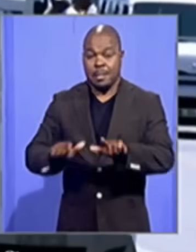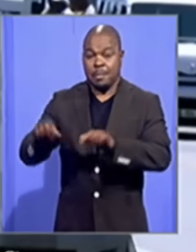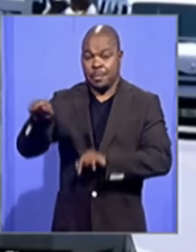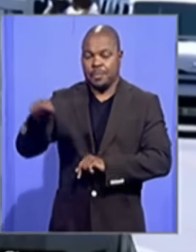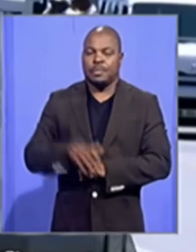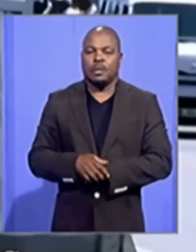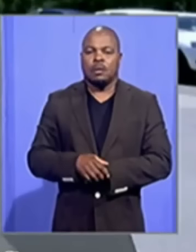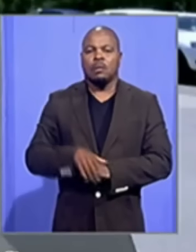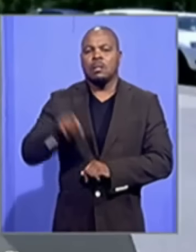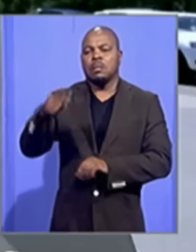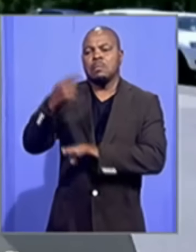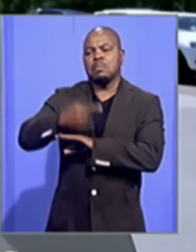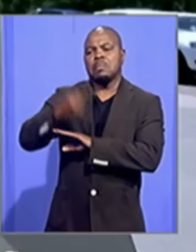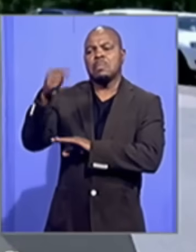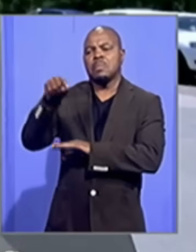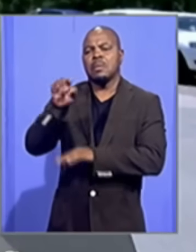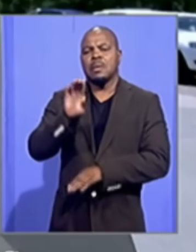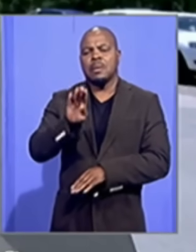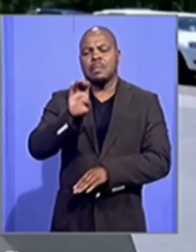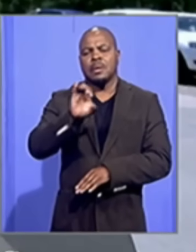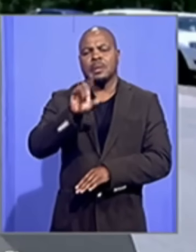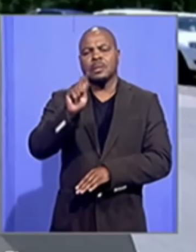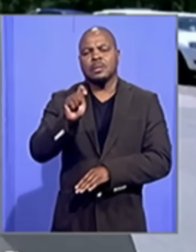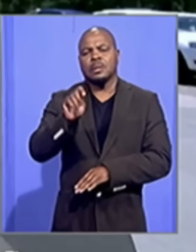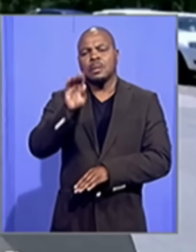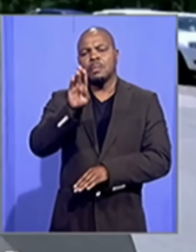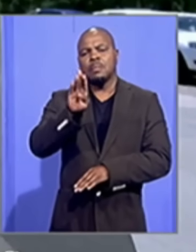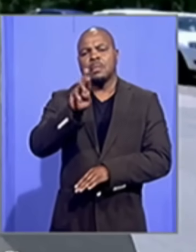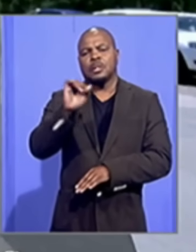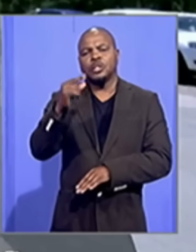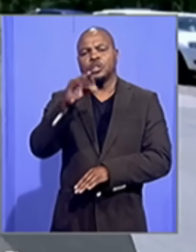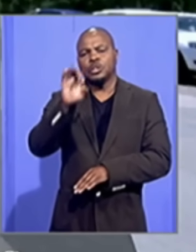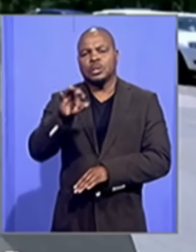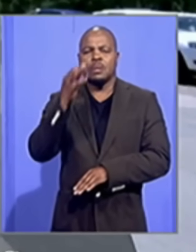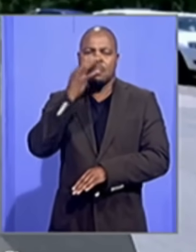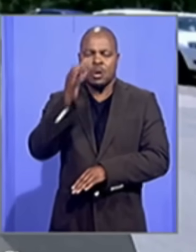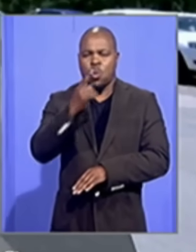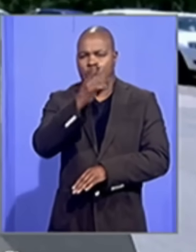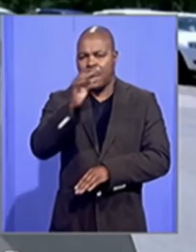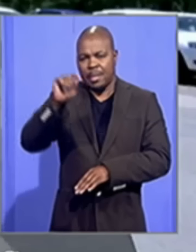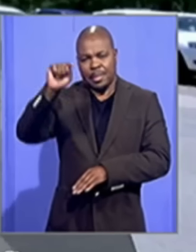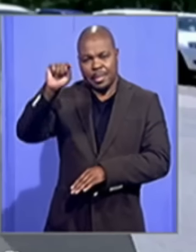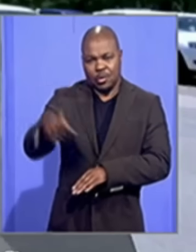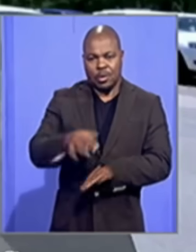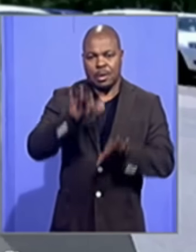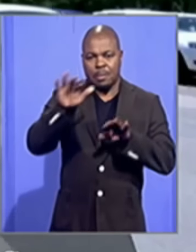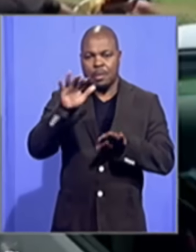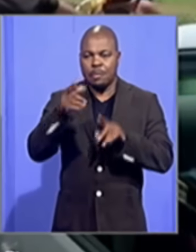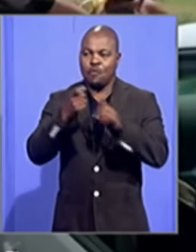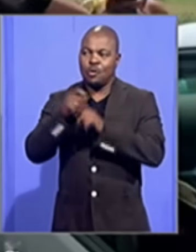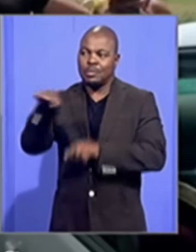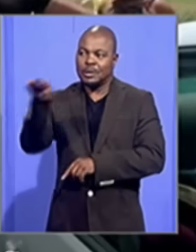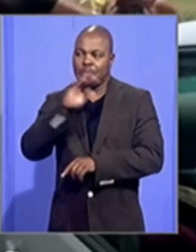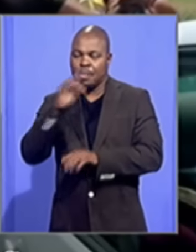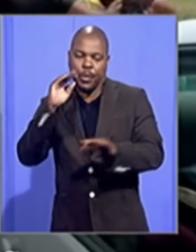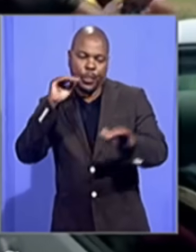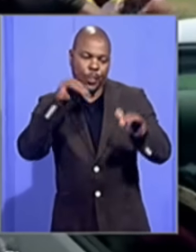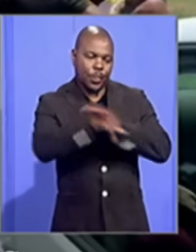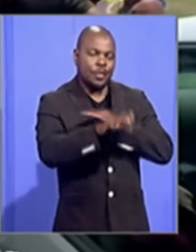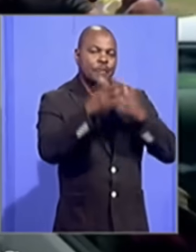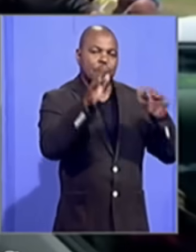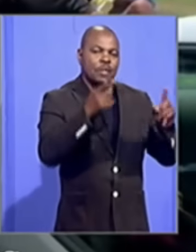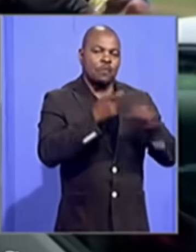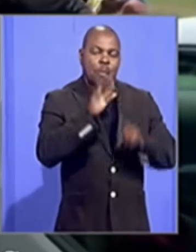tsamaiso ya melelwane kwa Bait Bridge bo re batho ba feta dikete di le lekgolo ba setse ba tlodile molelwane go tswa kwa Zimbabwe fa e sale